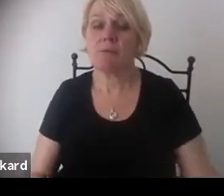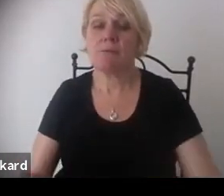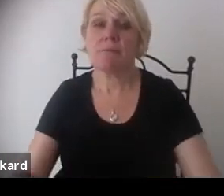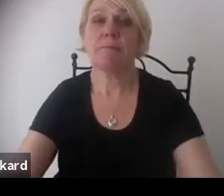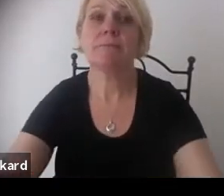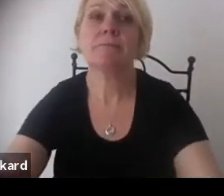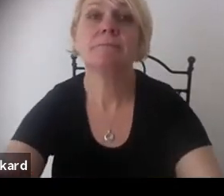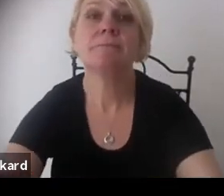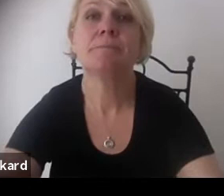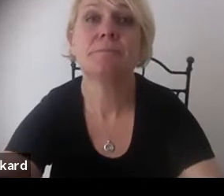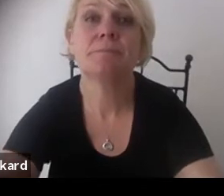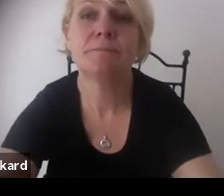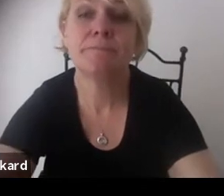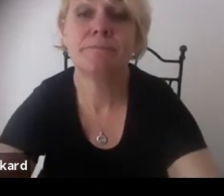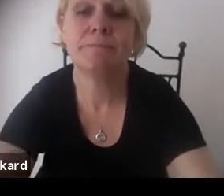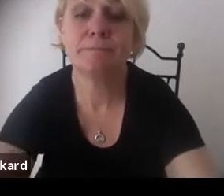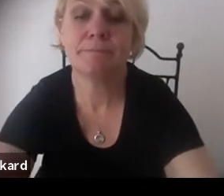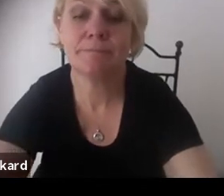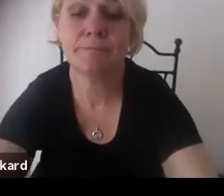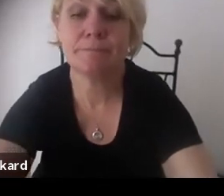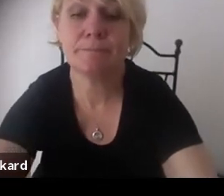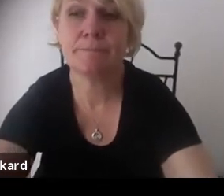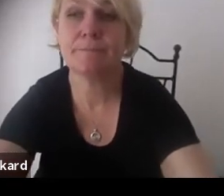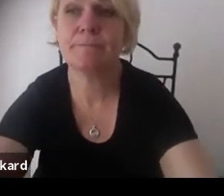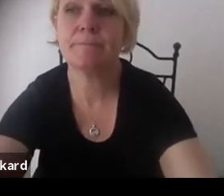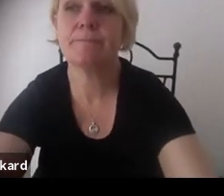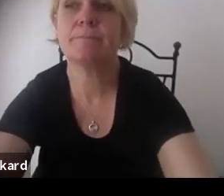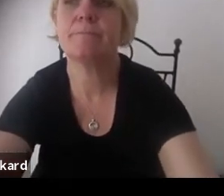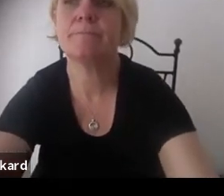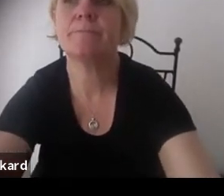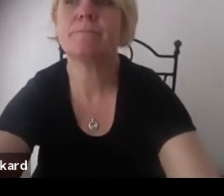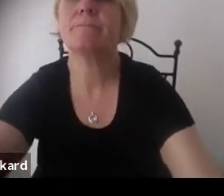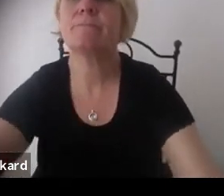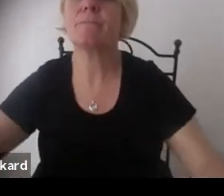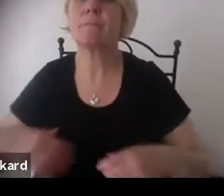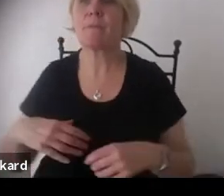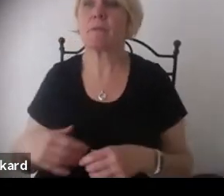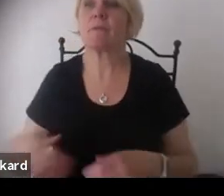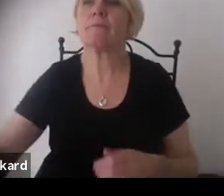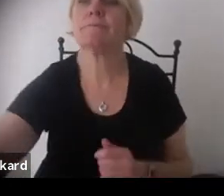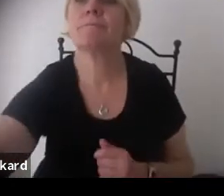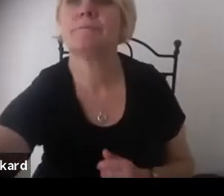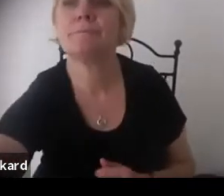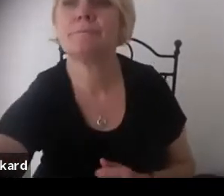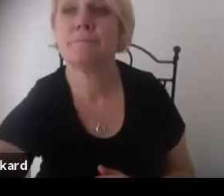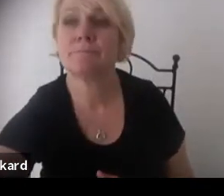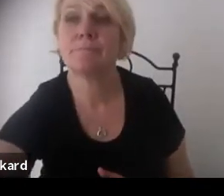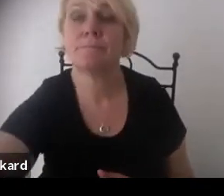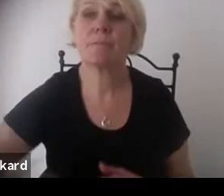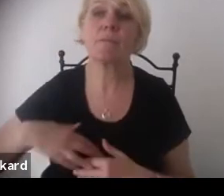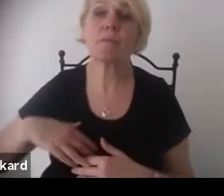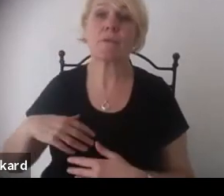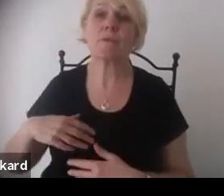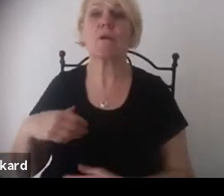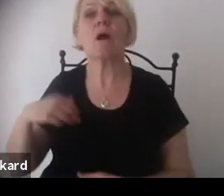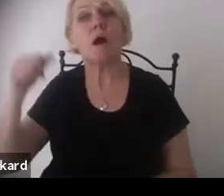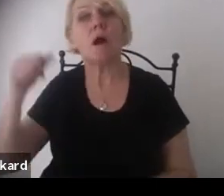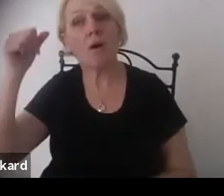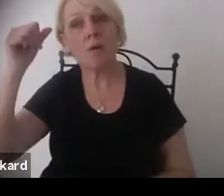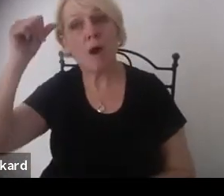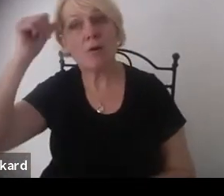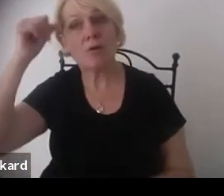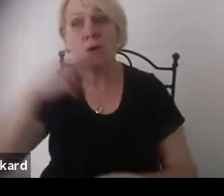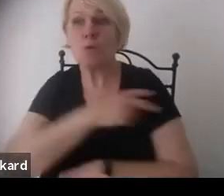general public and local residents and their mental health, but of course it's impacting staff equally. And I know, you know, staff are